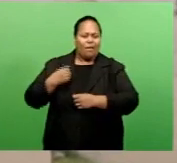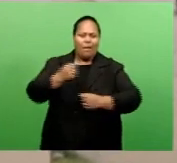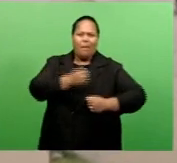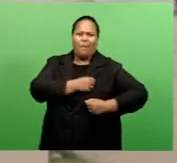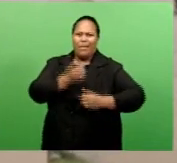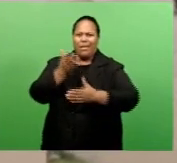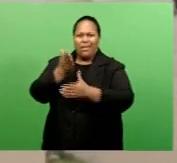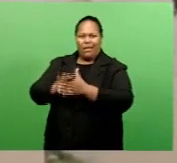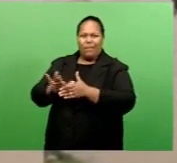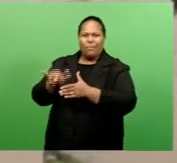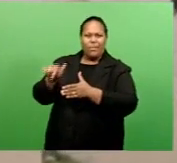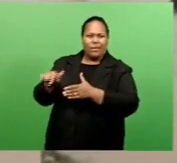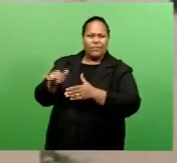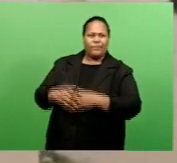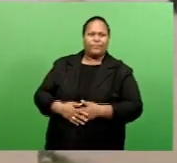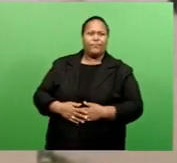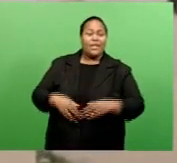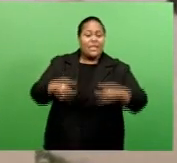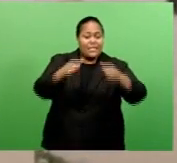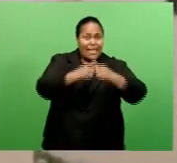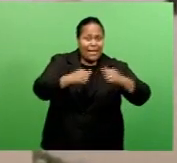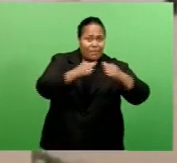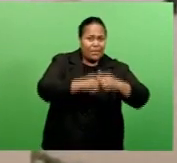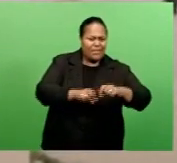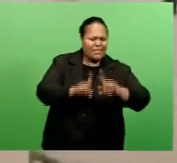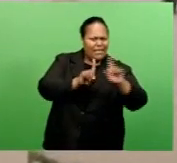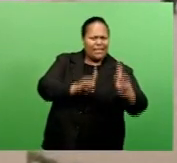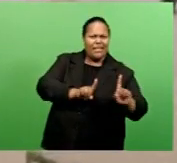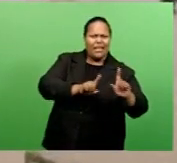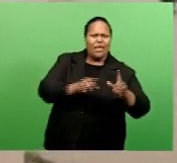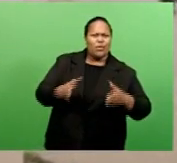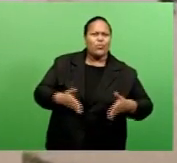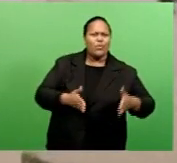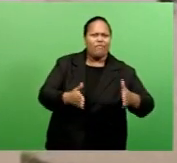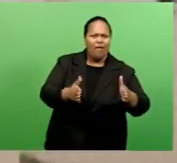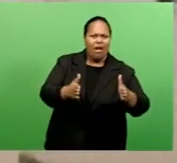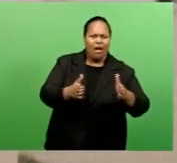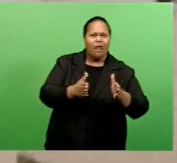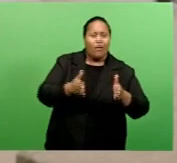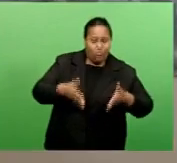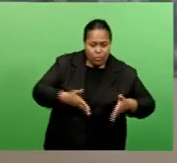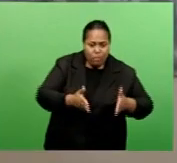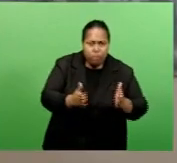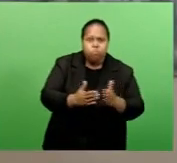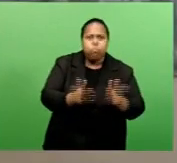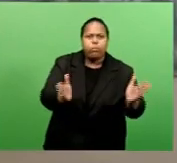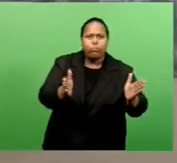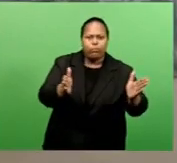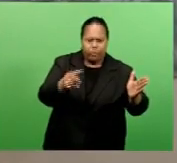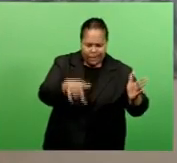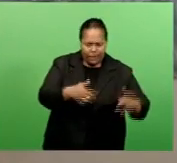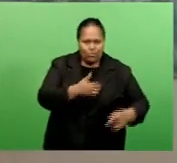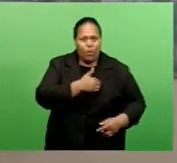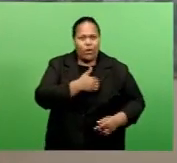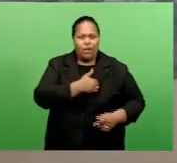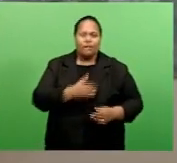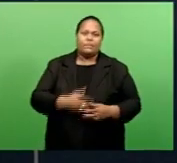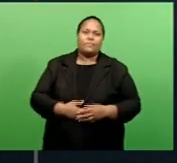The settlements are located just beside the Ngawa River, which burst its banks early this morning.